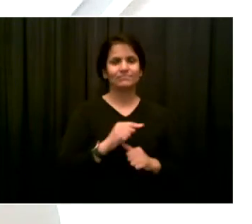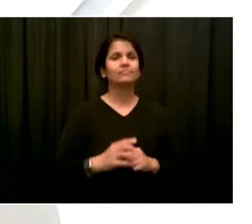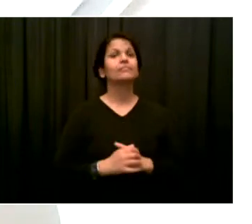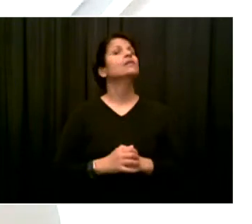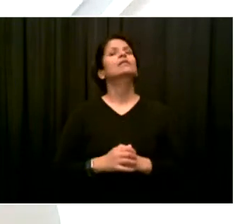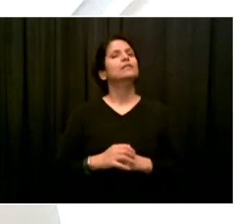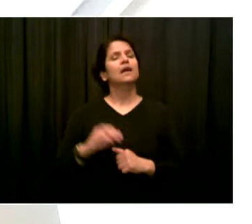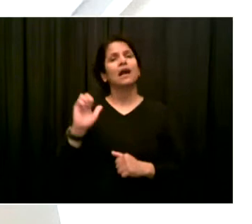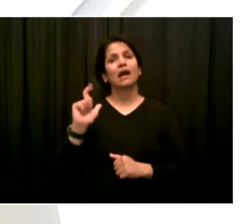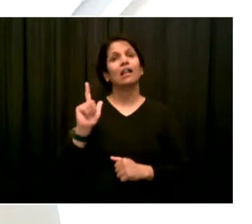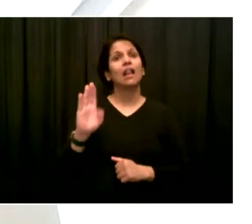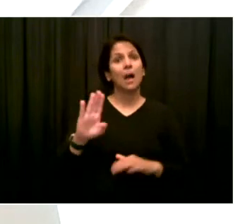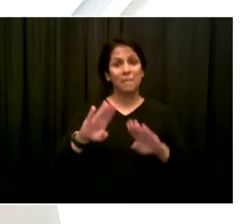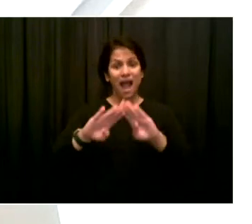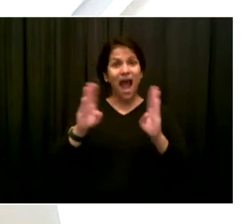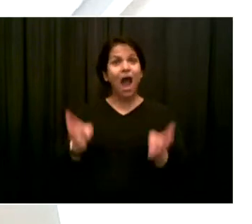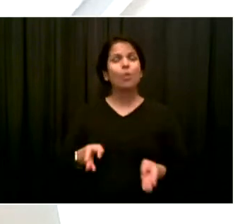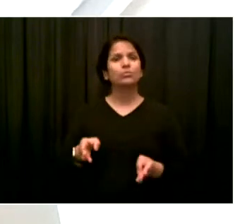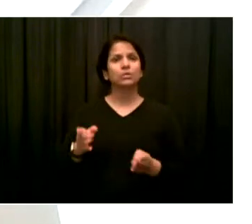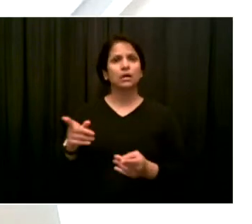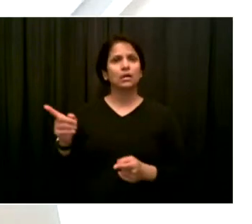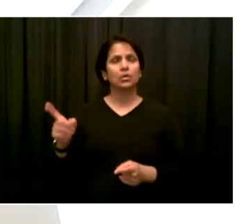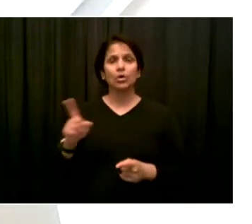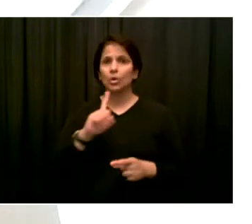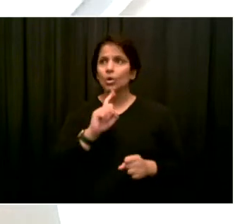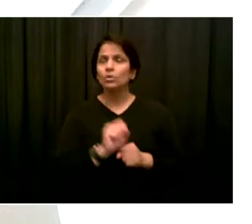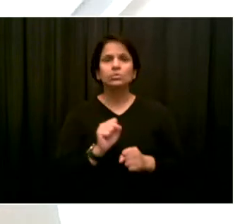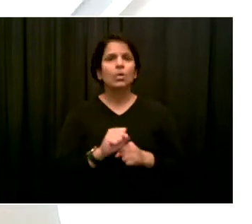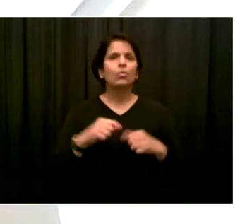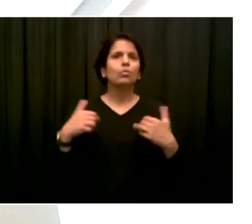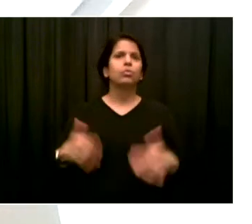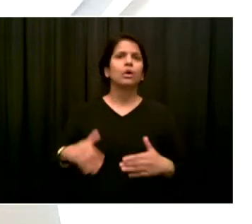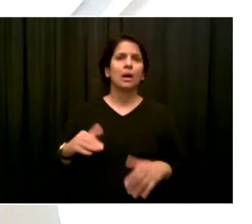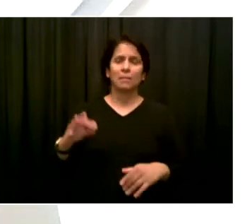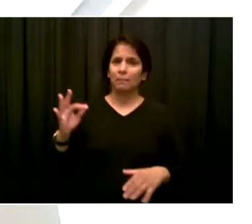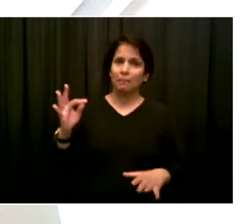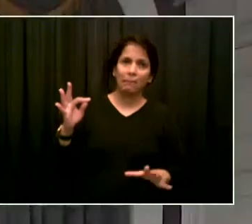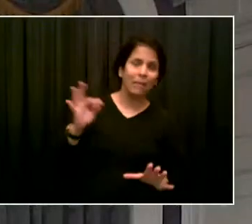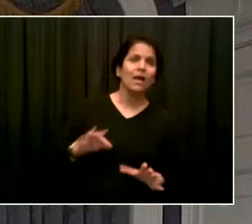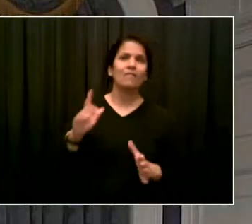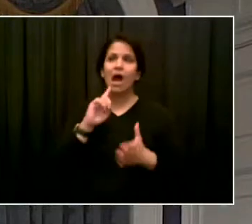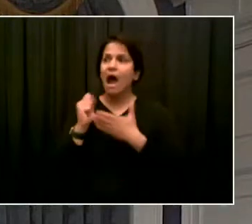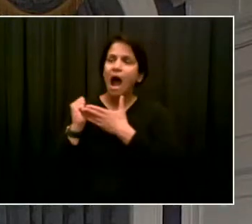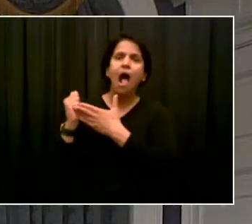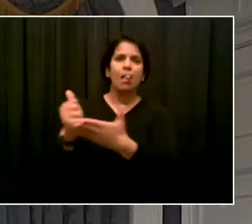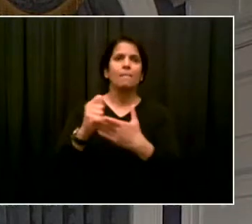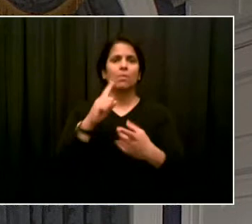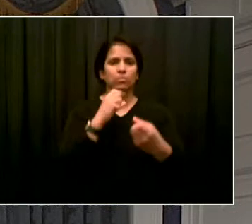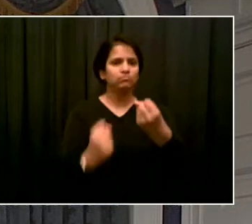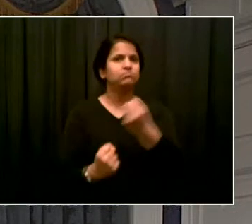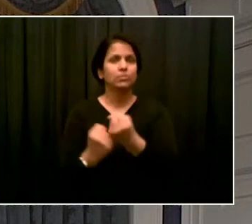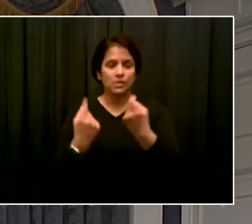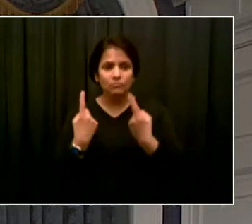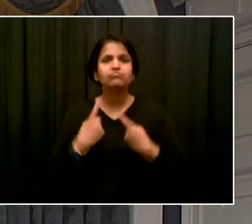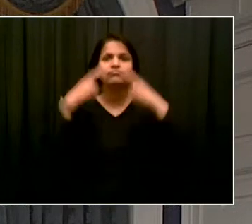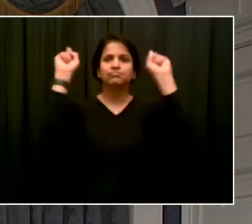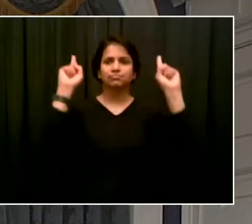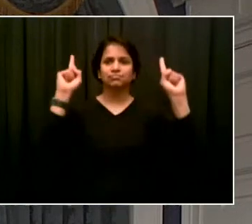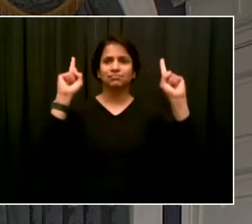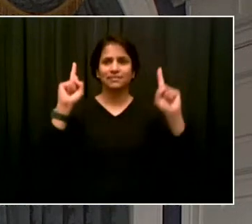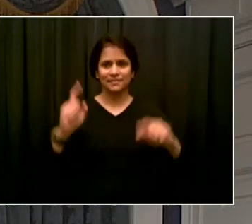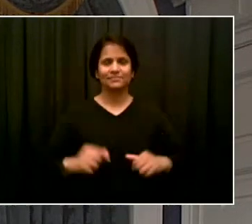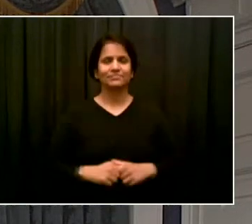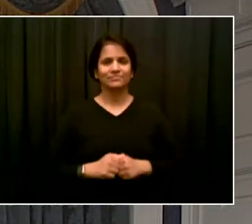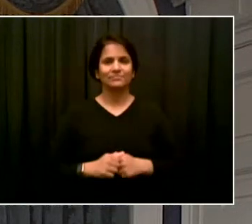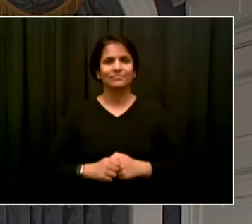contribution to the recovery of people with mental illness in New York City. Thank you so much, Dr. Harrison. And you know what? You couldn't have